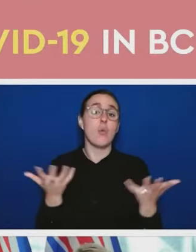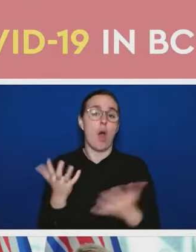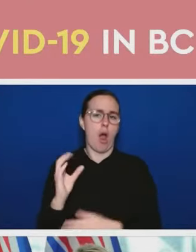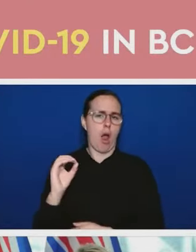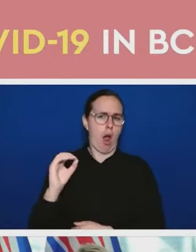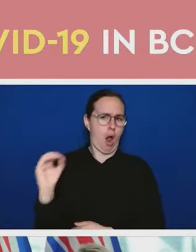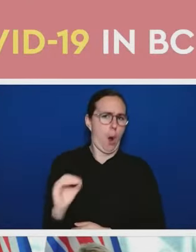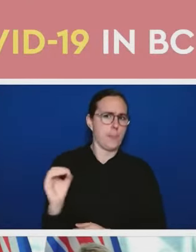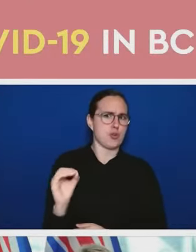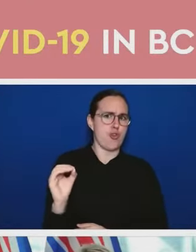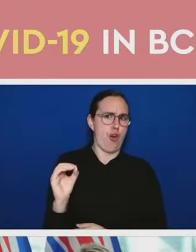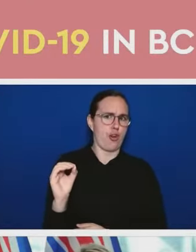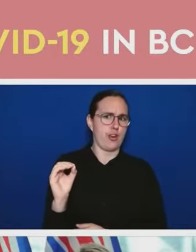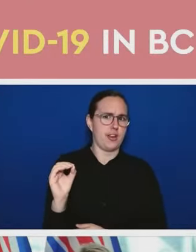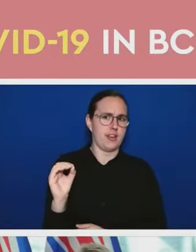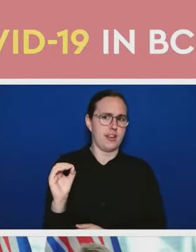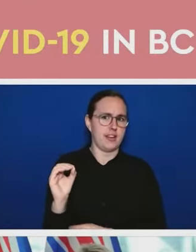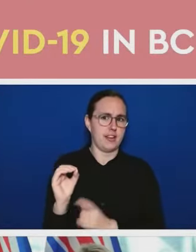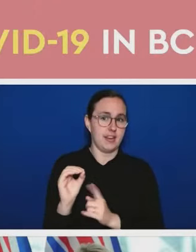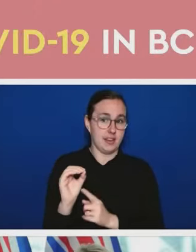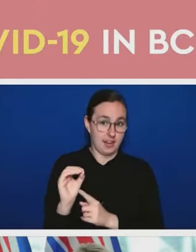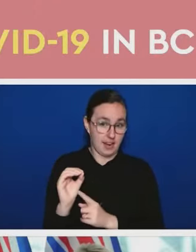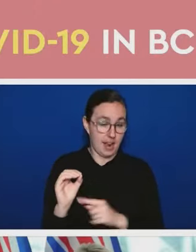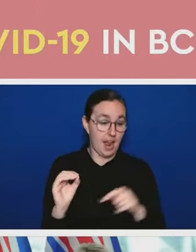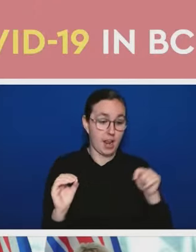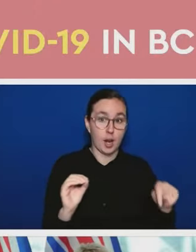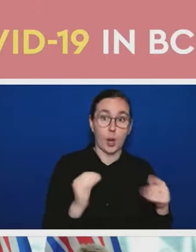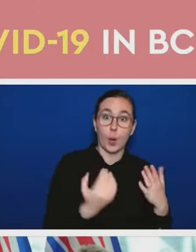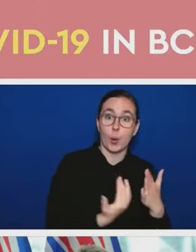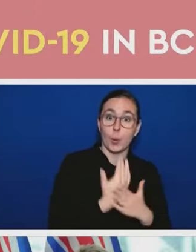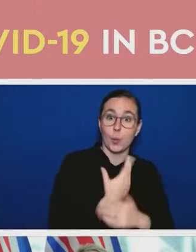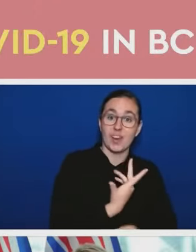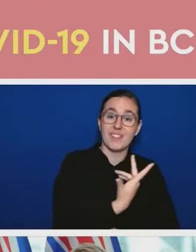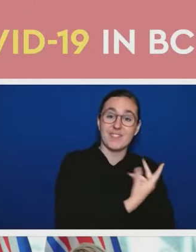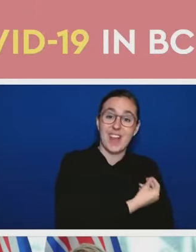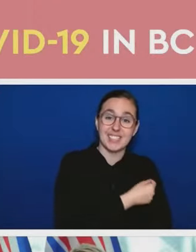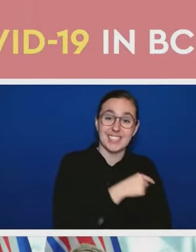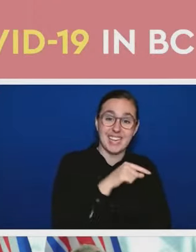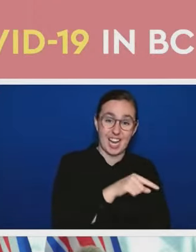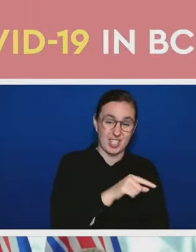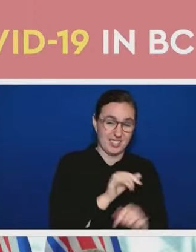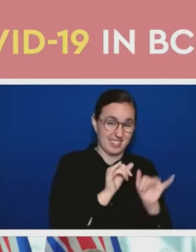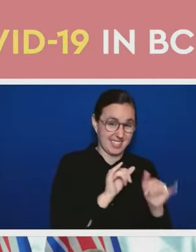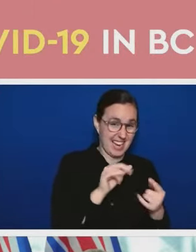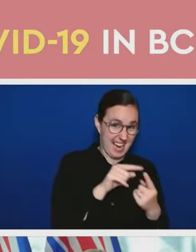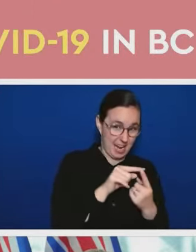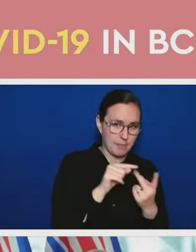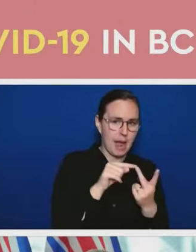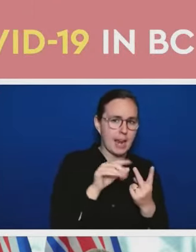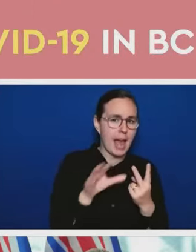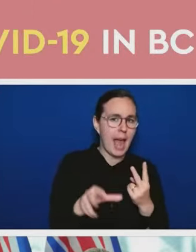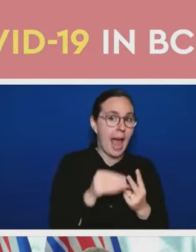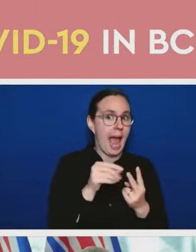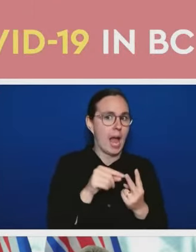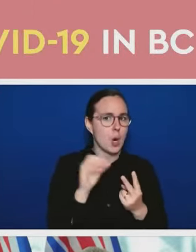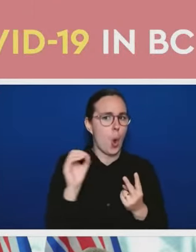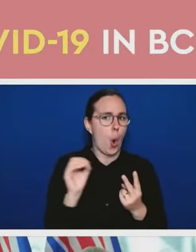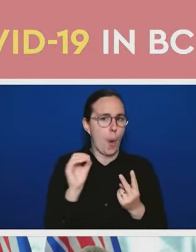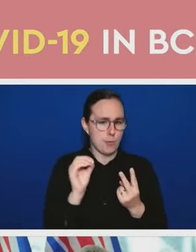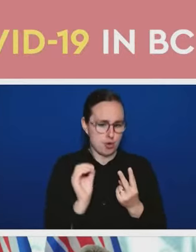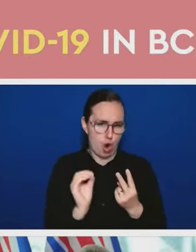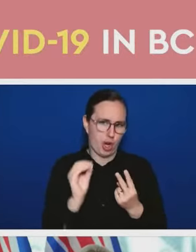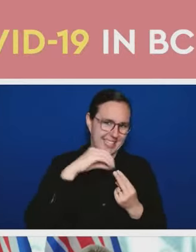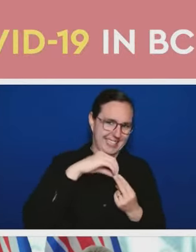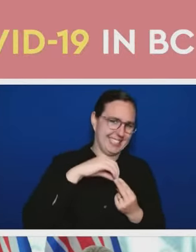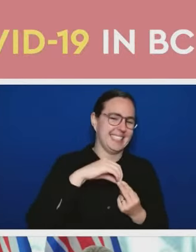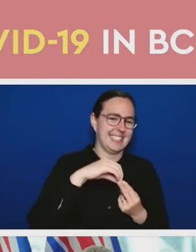bivalent vaccines that we have that have an Omicron component in them are effective against all of what we're seeing right now. So